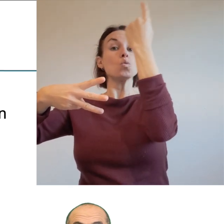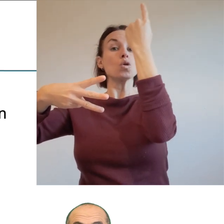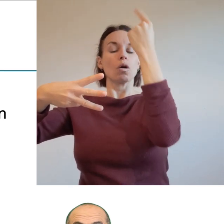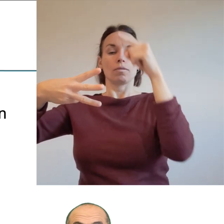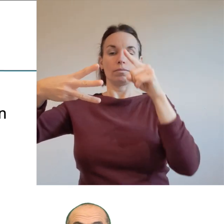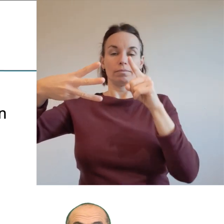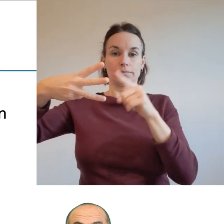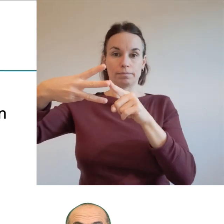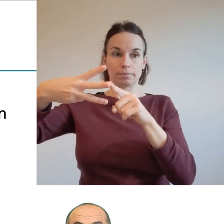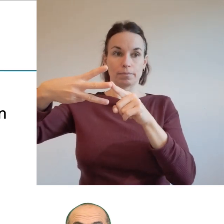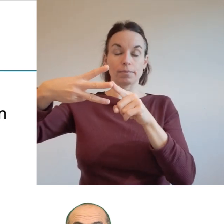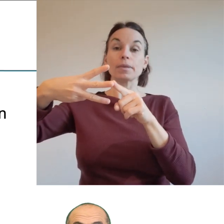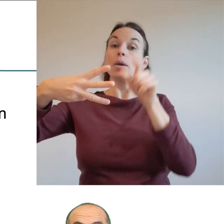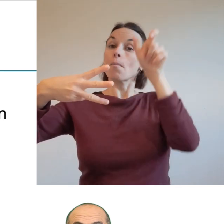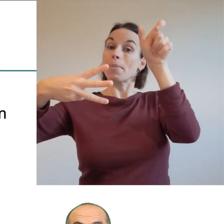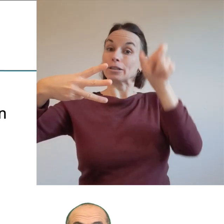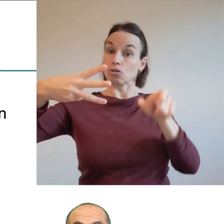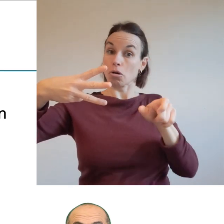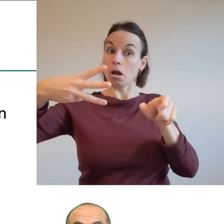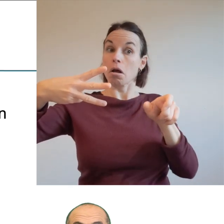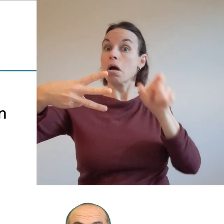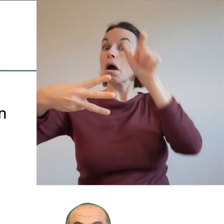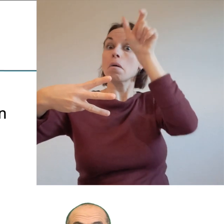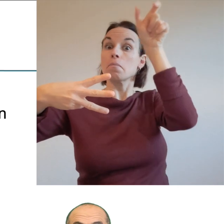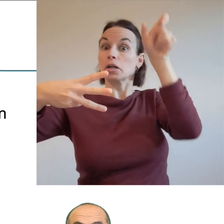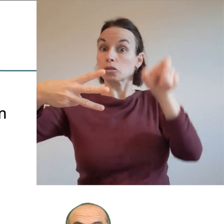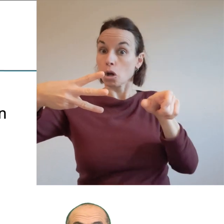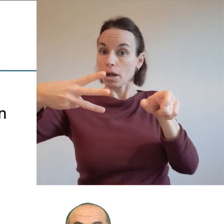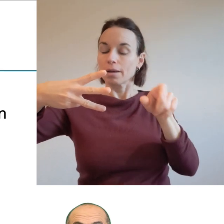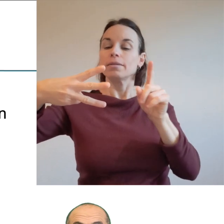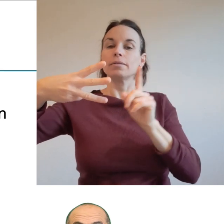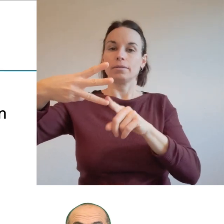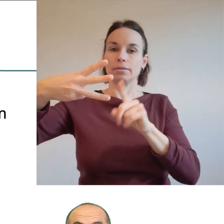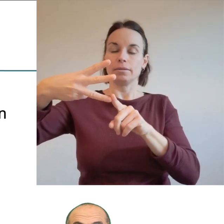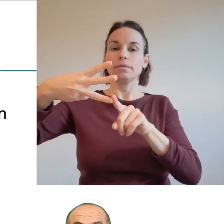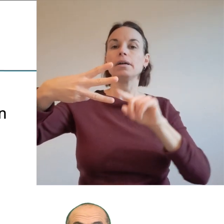to the generic noun person, and to the question word who.